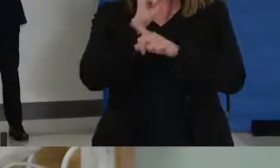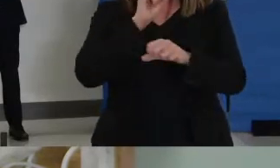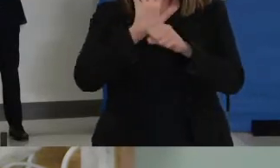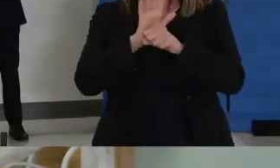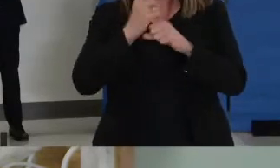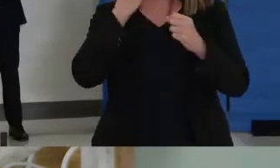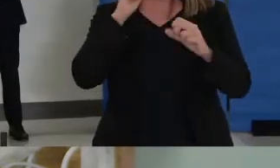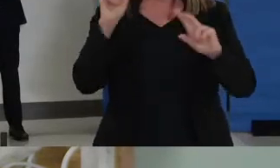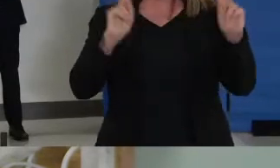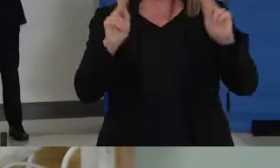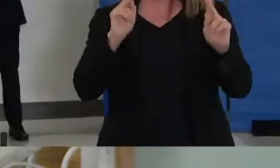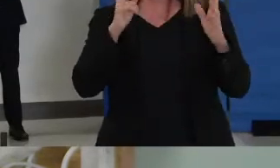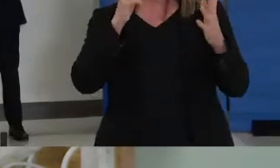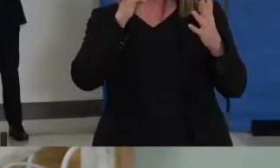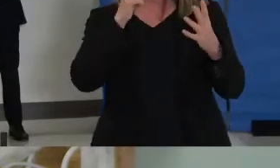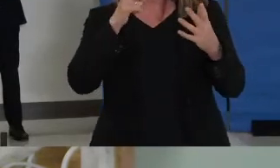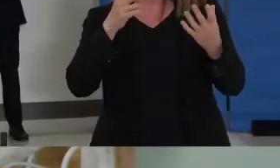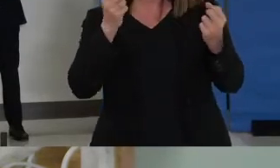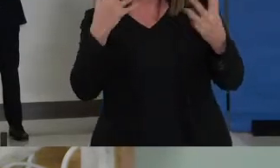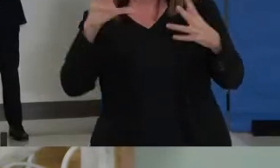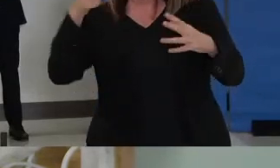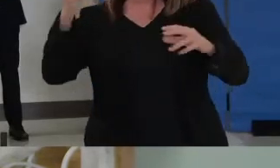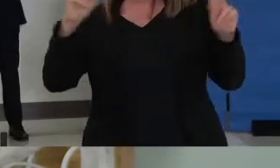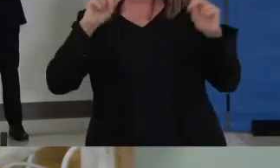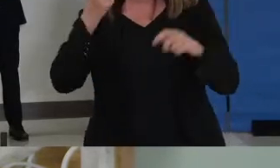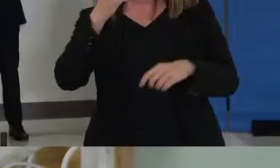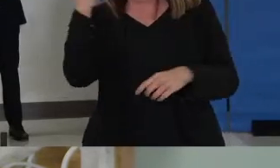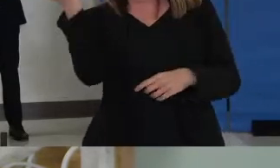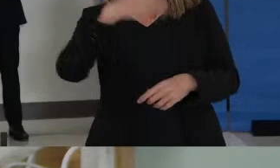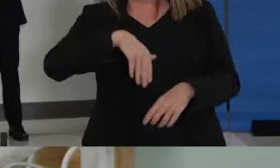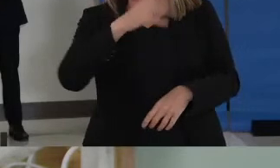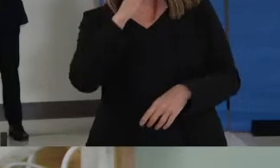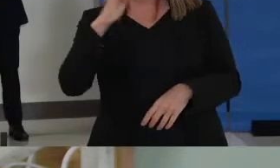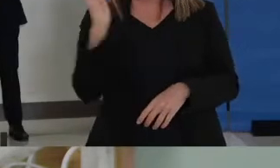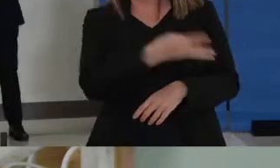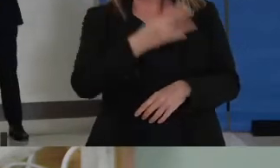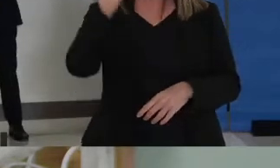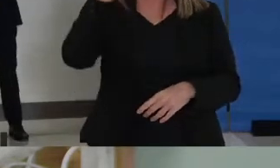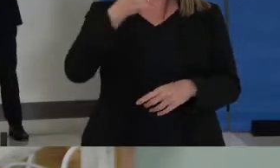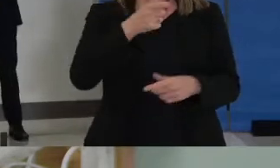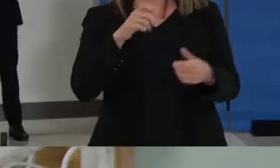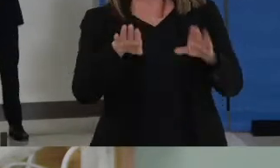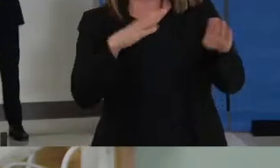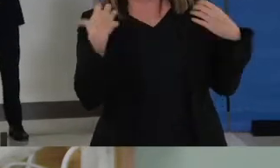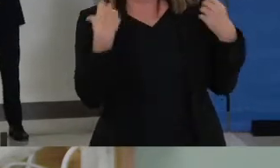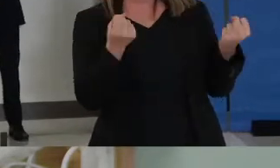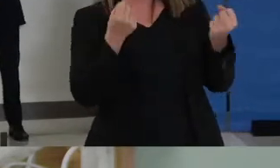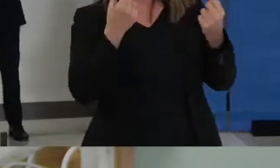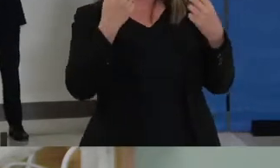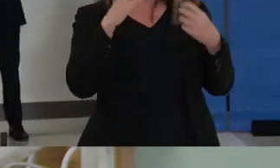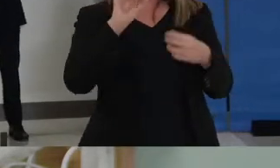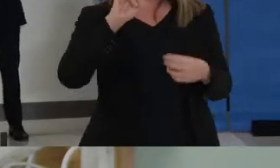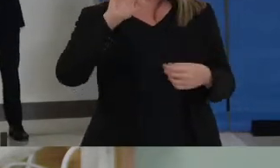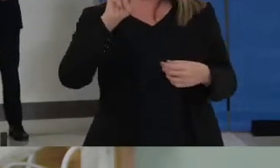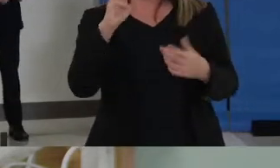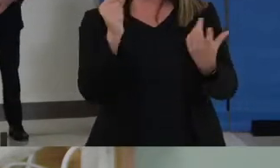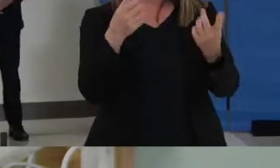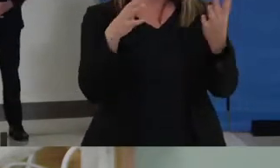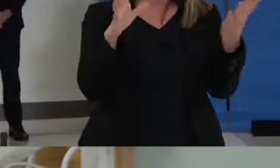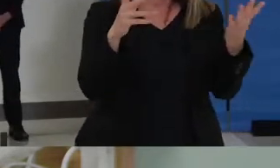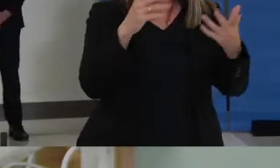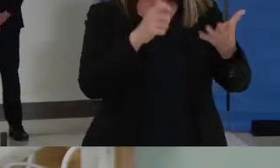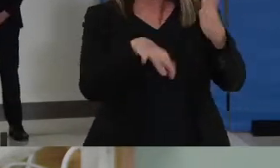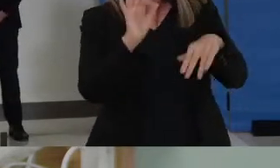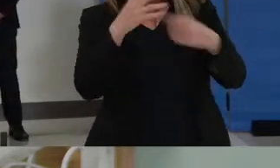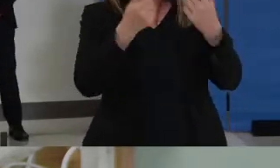walked by and overlooked, who, because of their behavioral health conditions, languished on